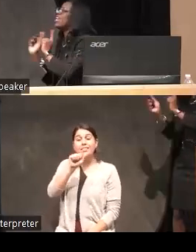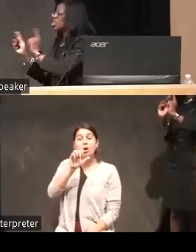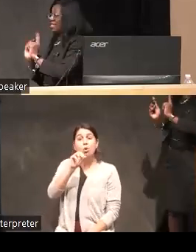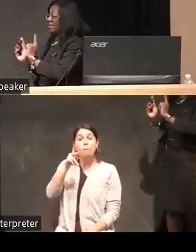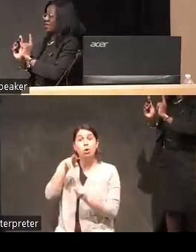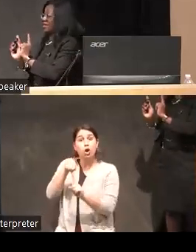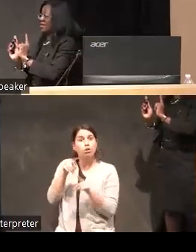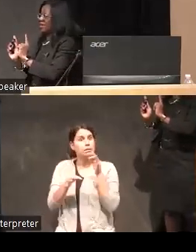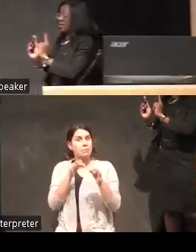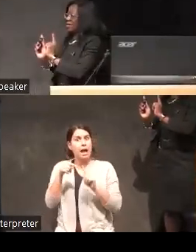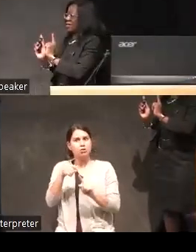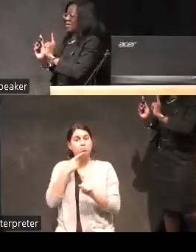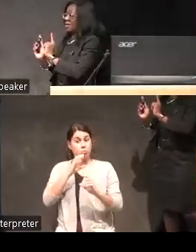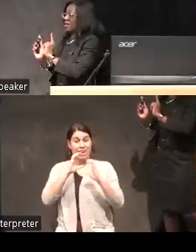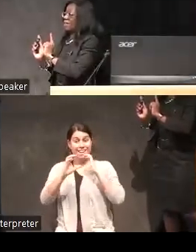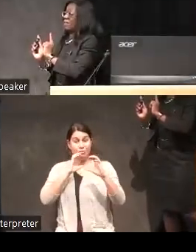communication